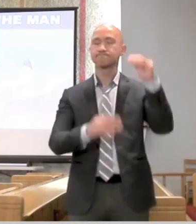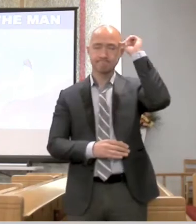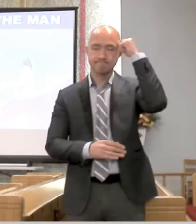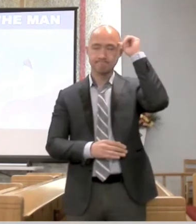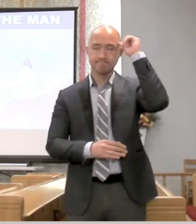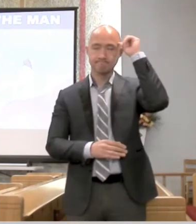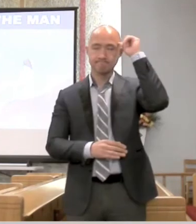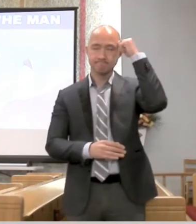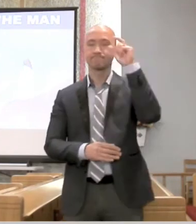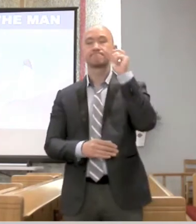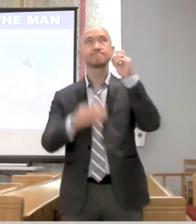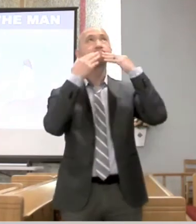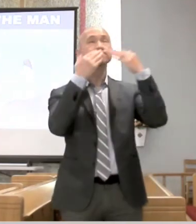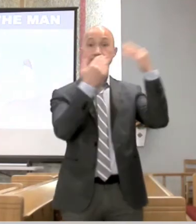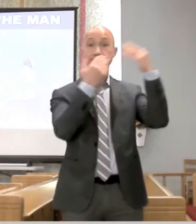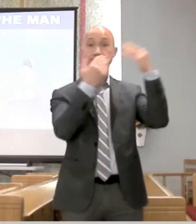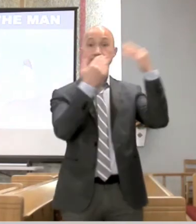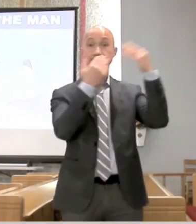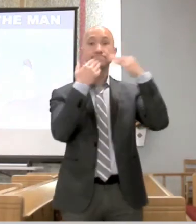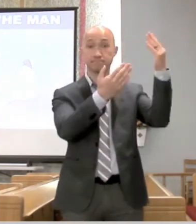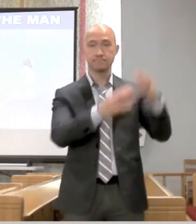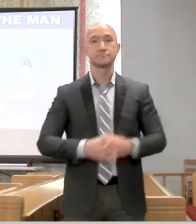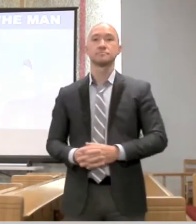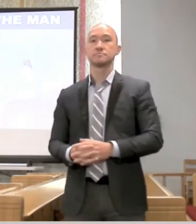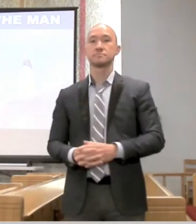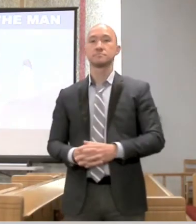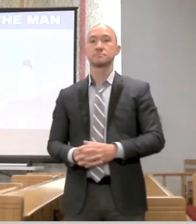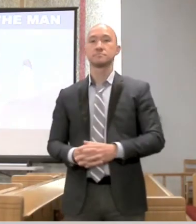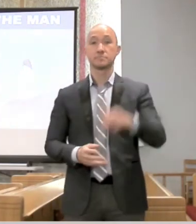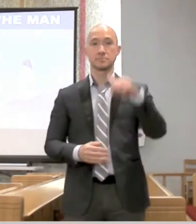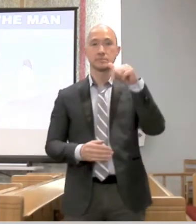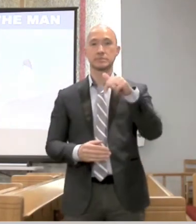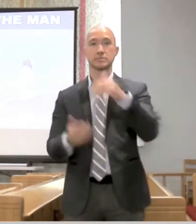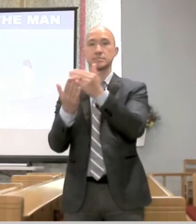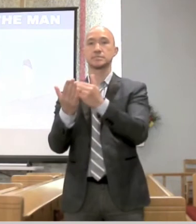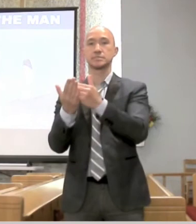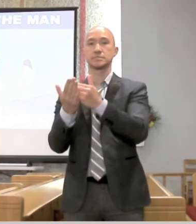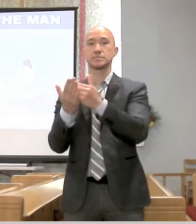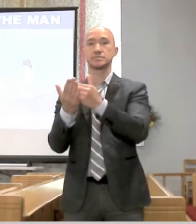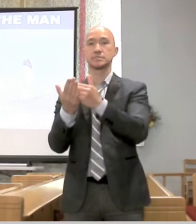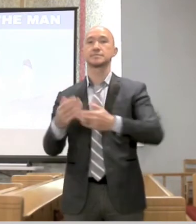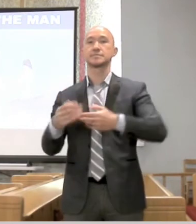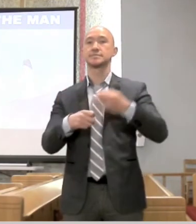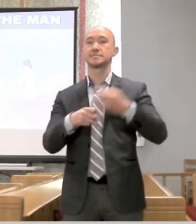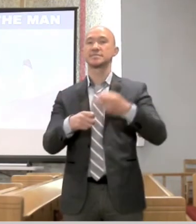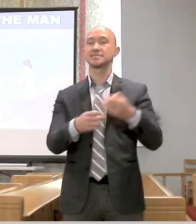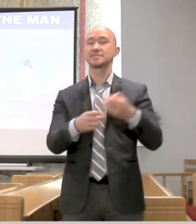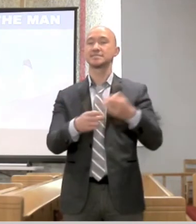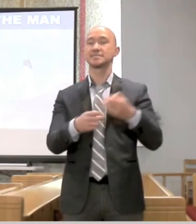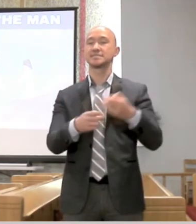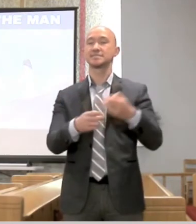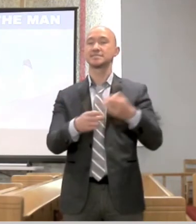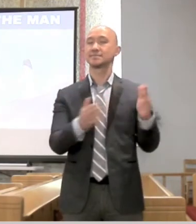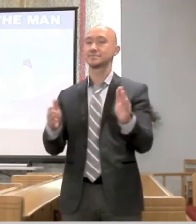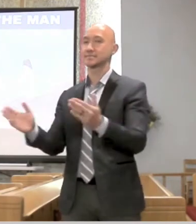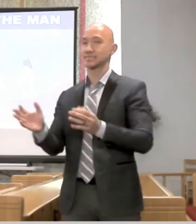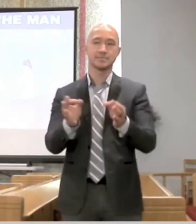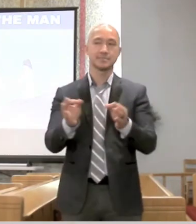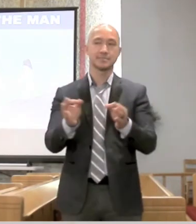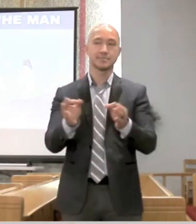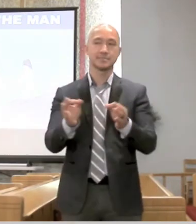a lesson that was difficult to put together, trying to bring together all the different things that Jesus went